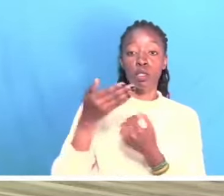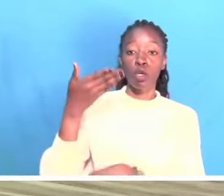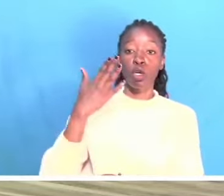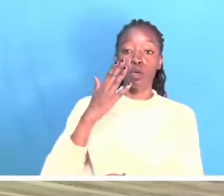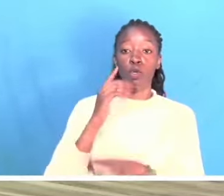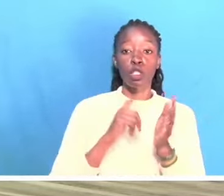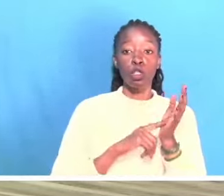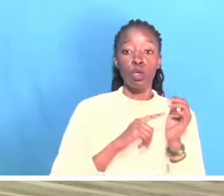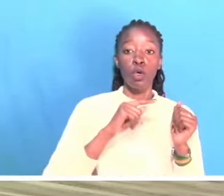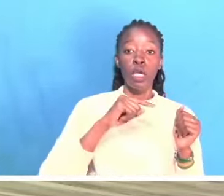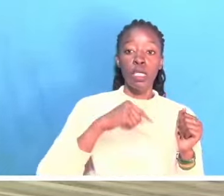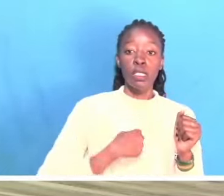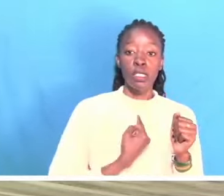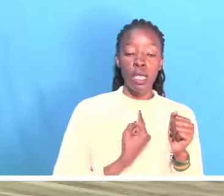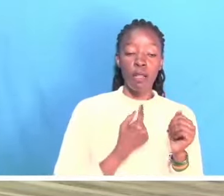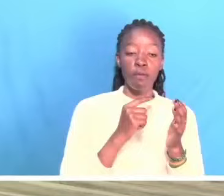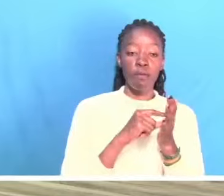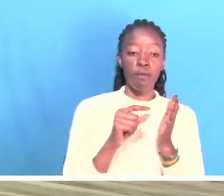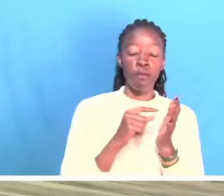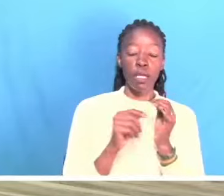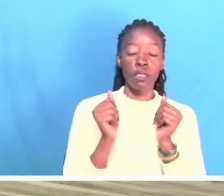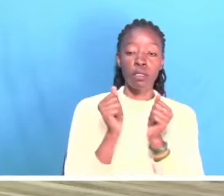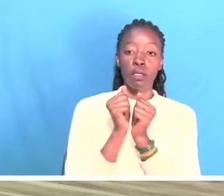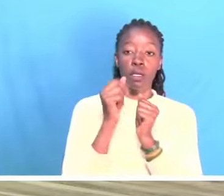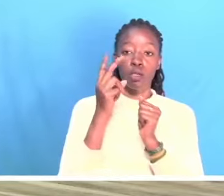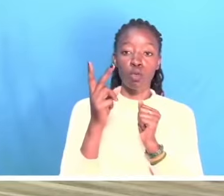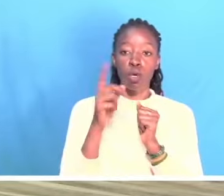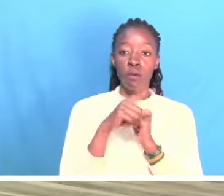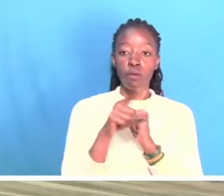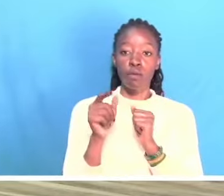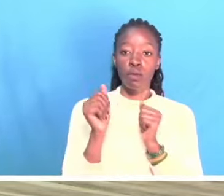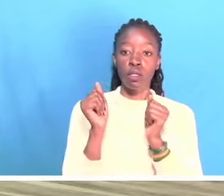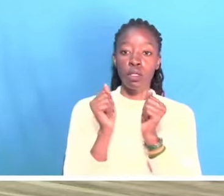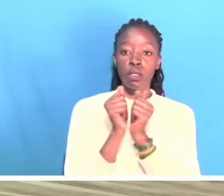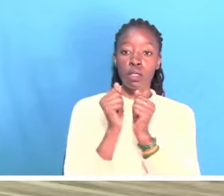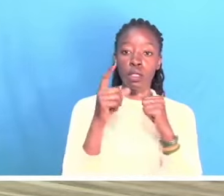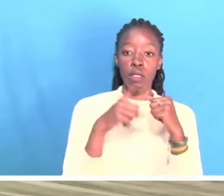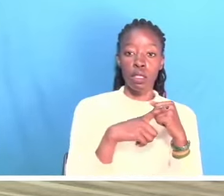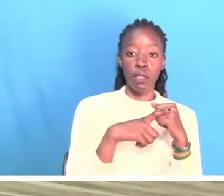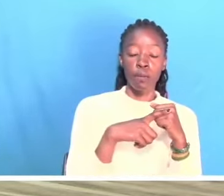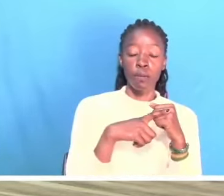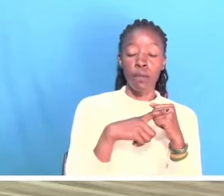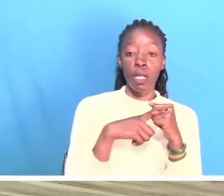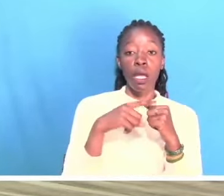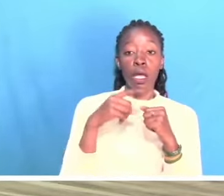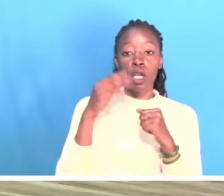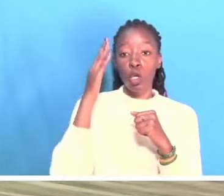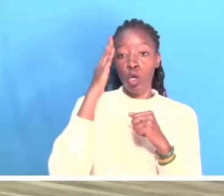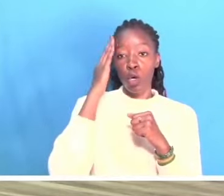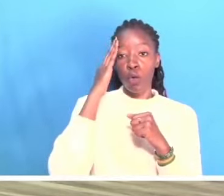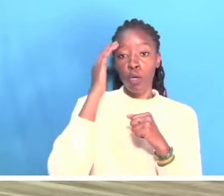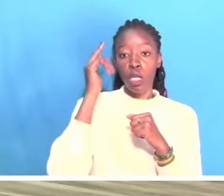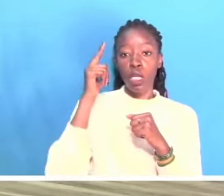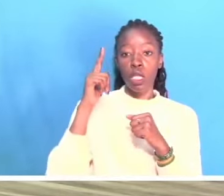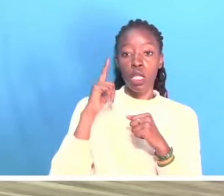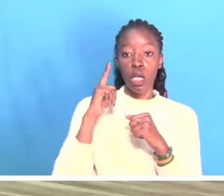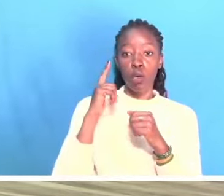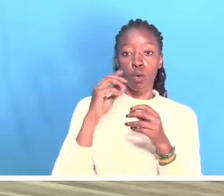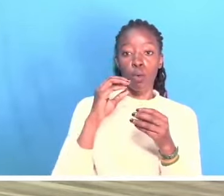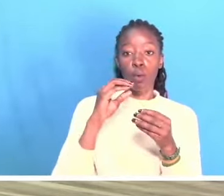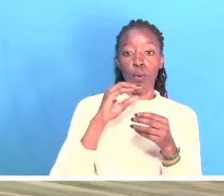And having, verse 12 to 16, having, hearing, and knowing the law does not make the Jew